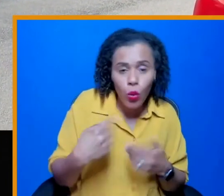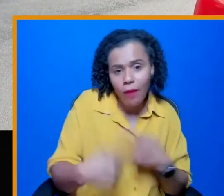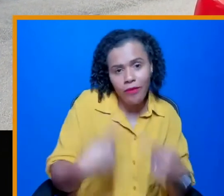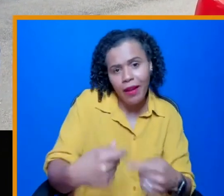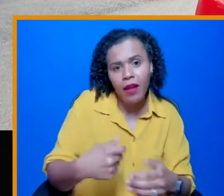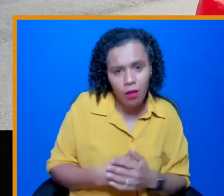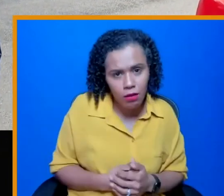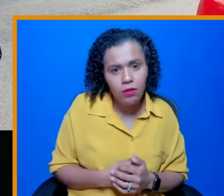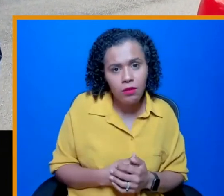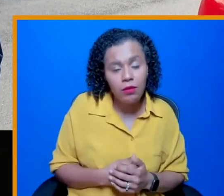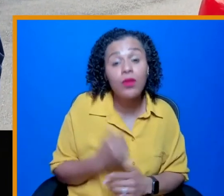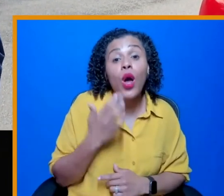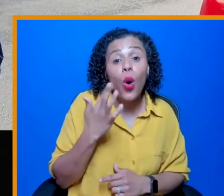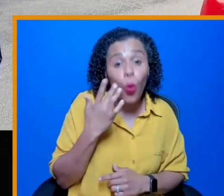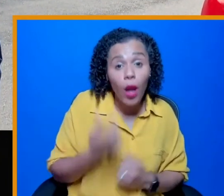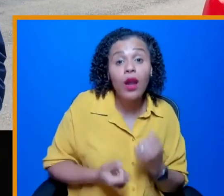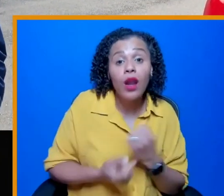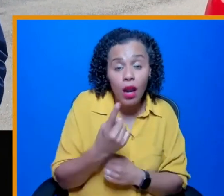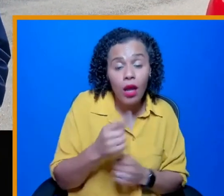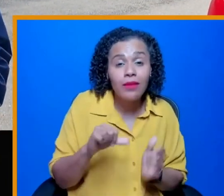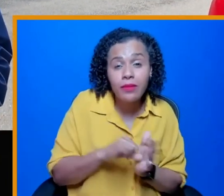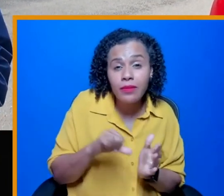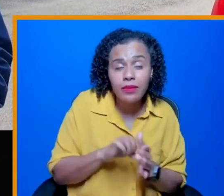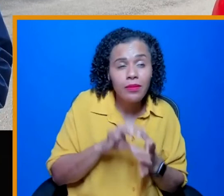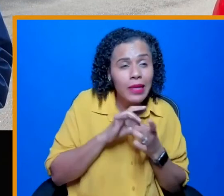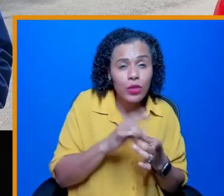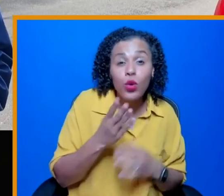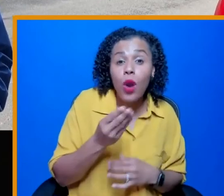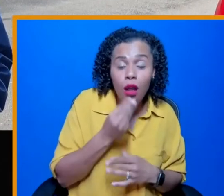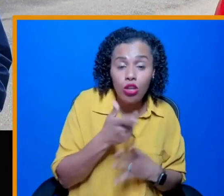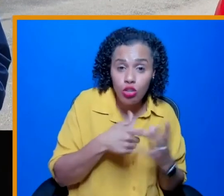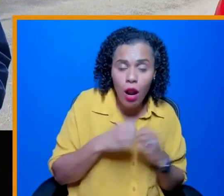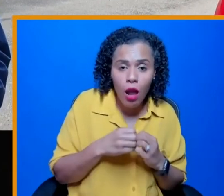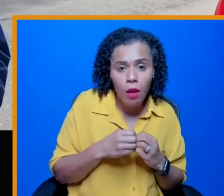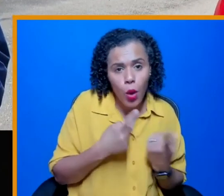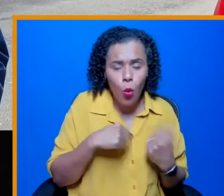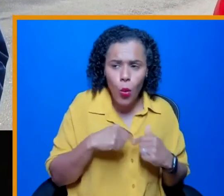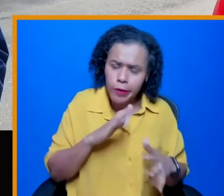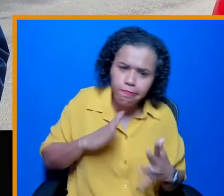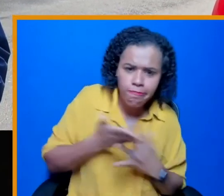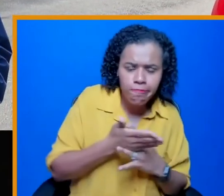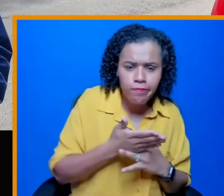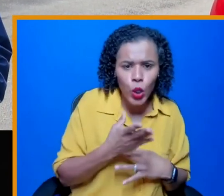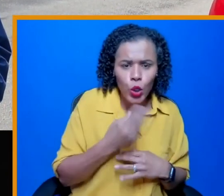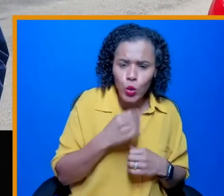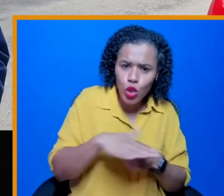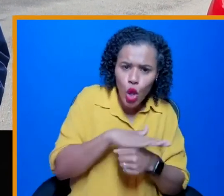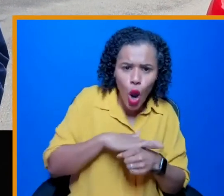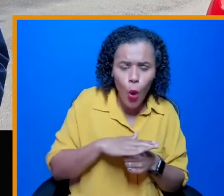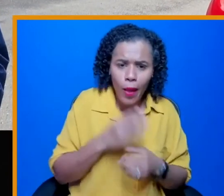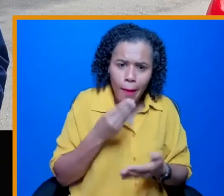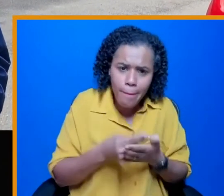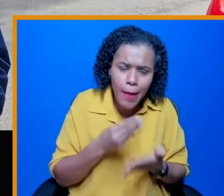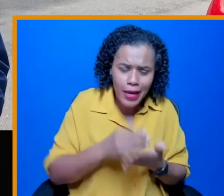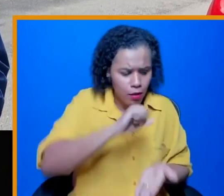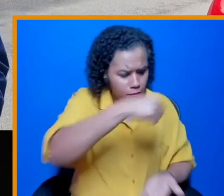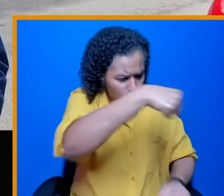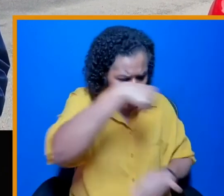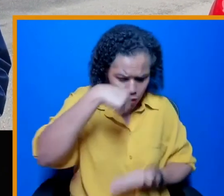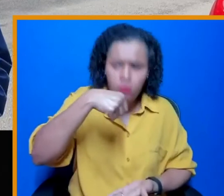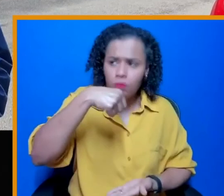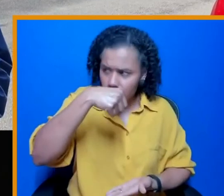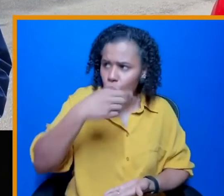And when it comes to issues like luncheon clubs that couldn't meet, we actually stepped in, used our local ward pot budget that was devolved down to